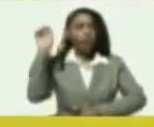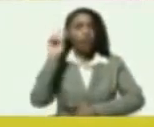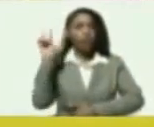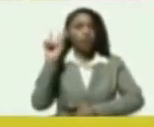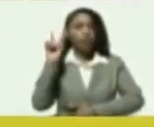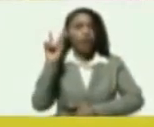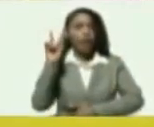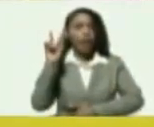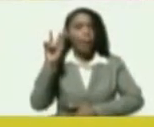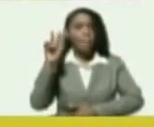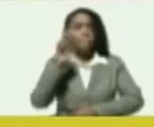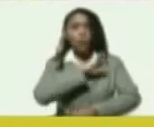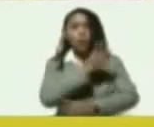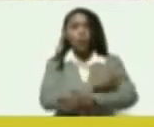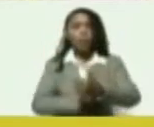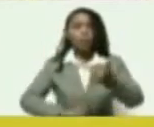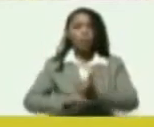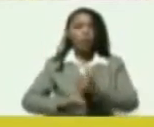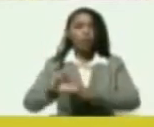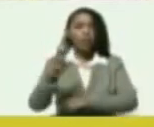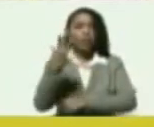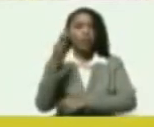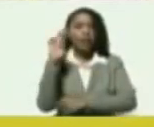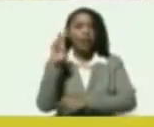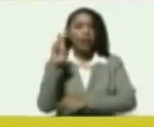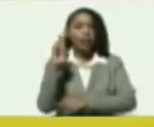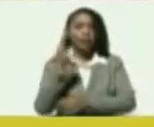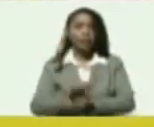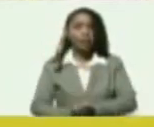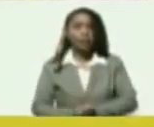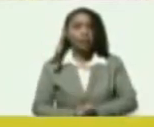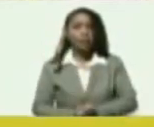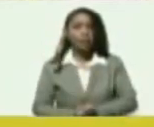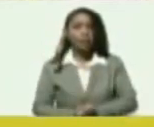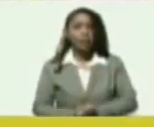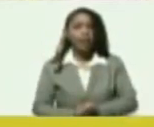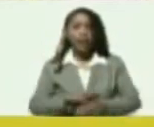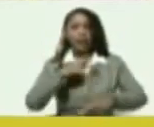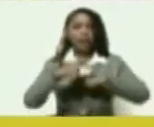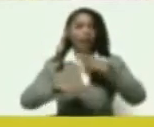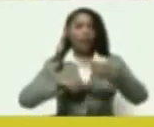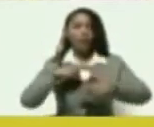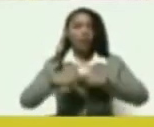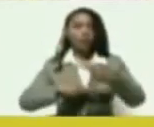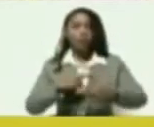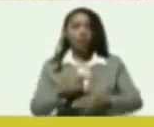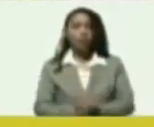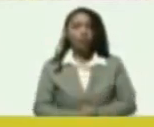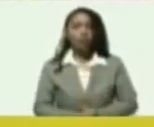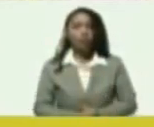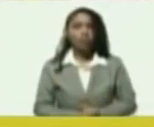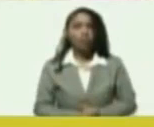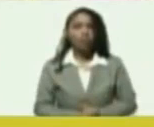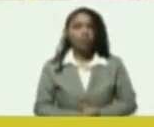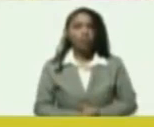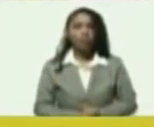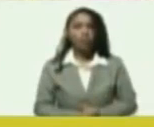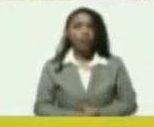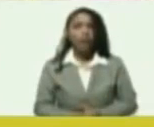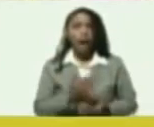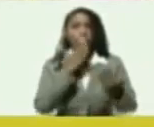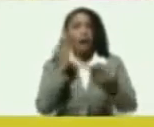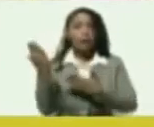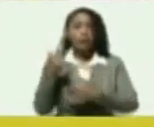of the Venezuela as a power, and a third R, Revolutionize. Así la